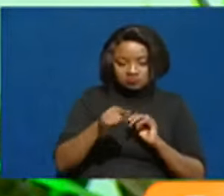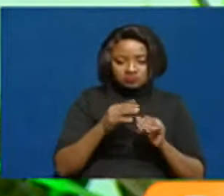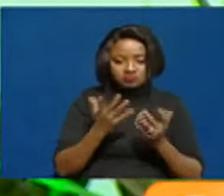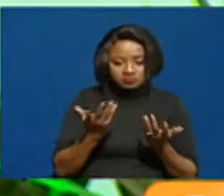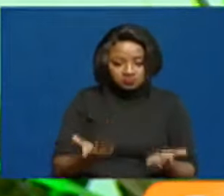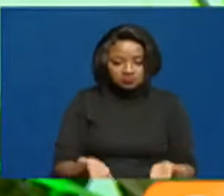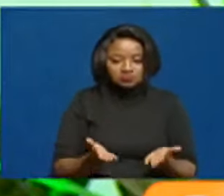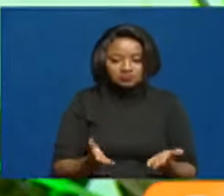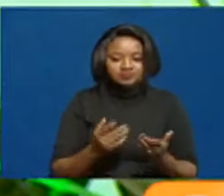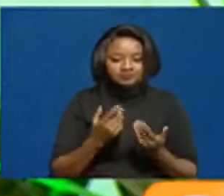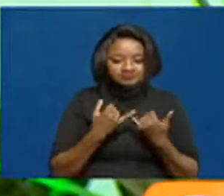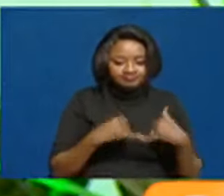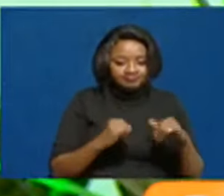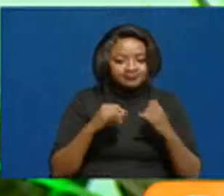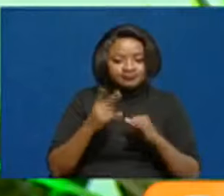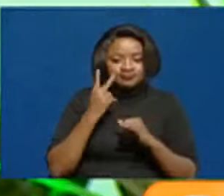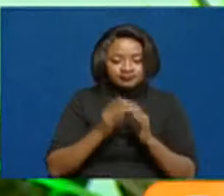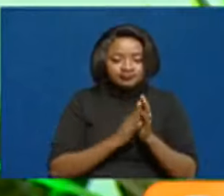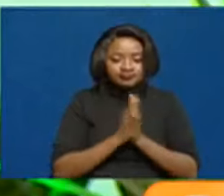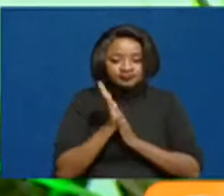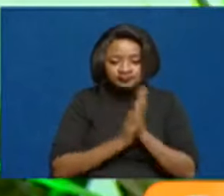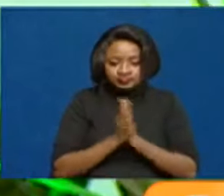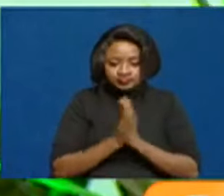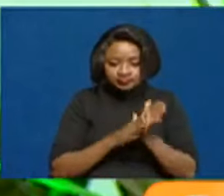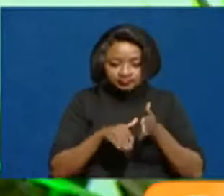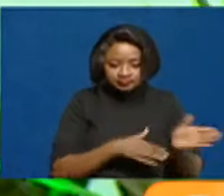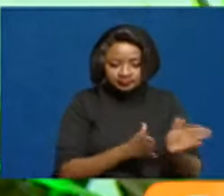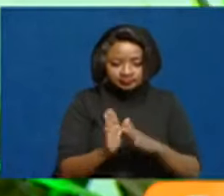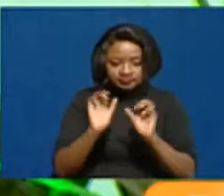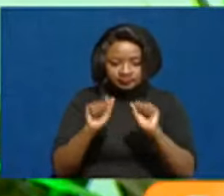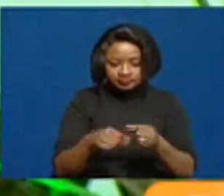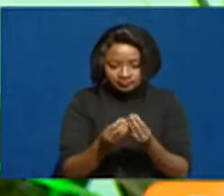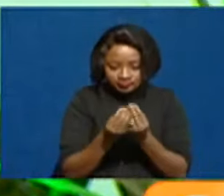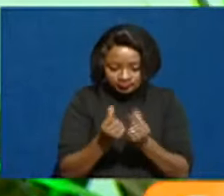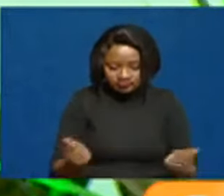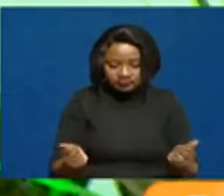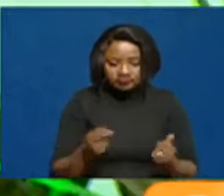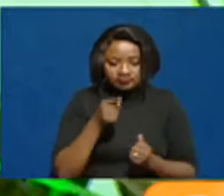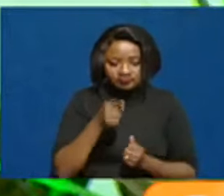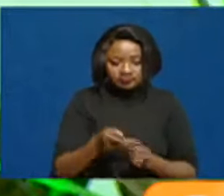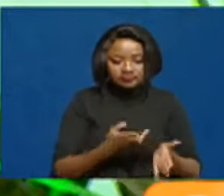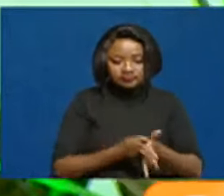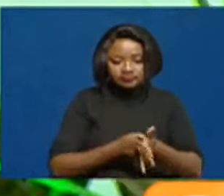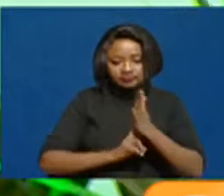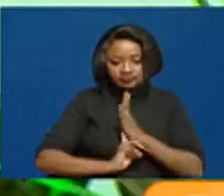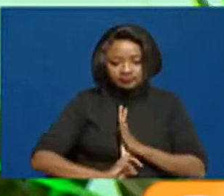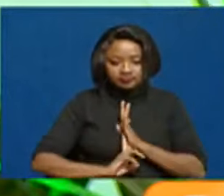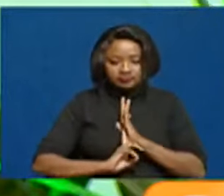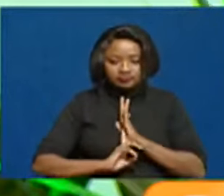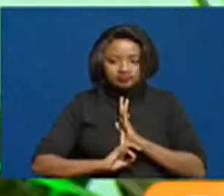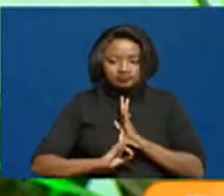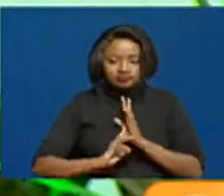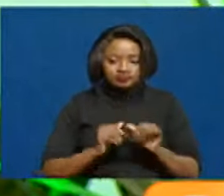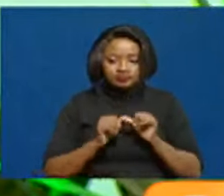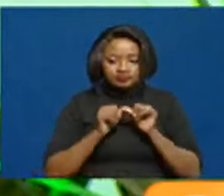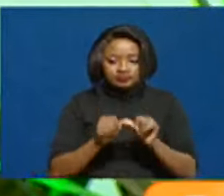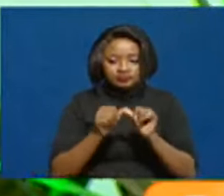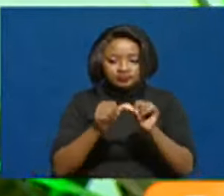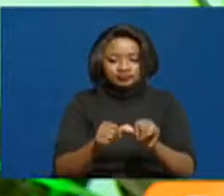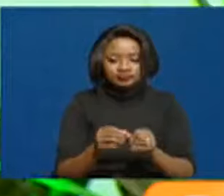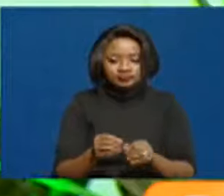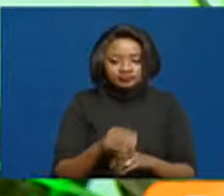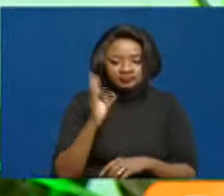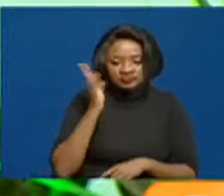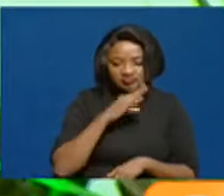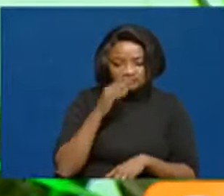at possible ways of addressing this requirement of sustainable solid